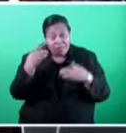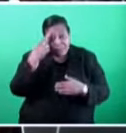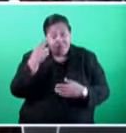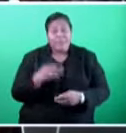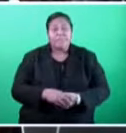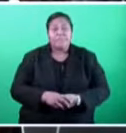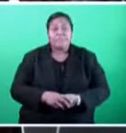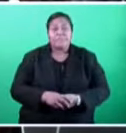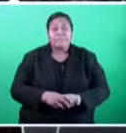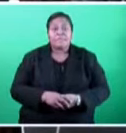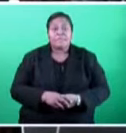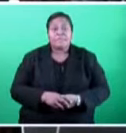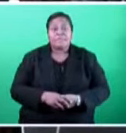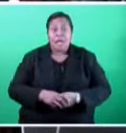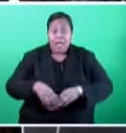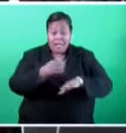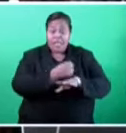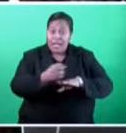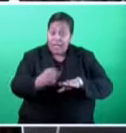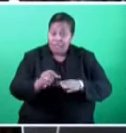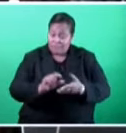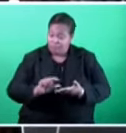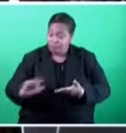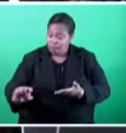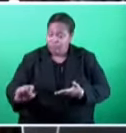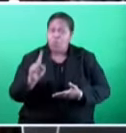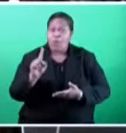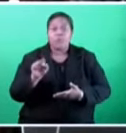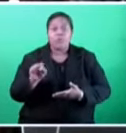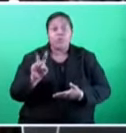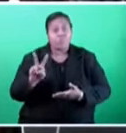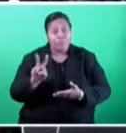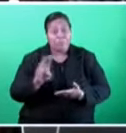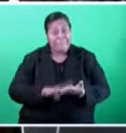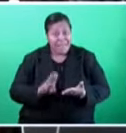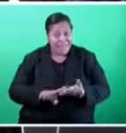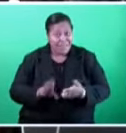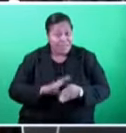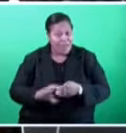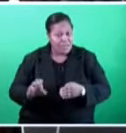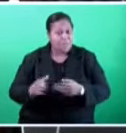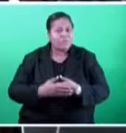Speaker, government spent $1.2 million to open up the river mouth,